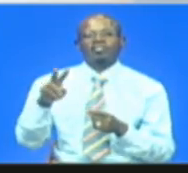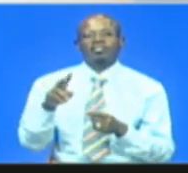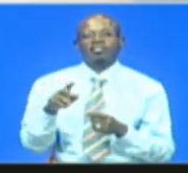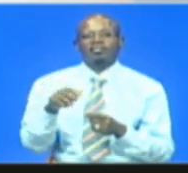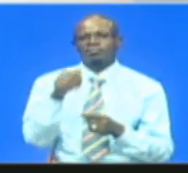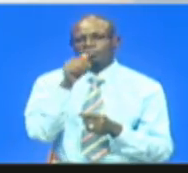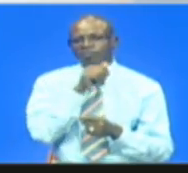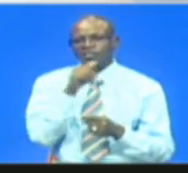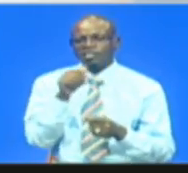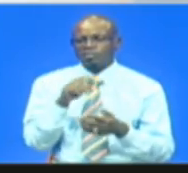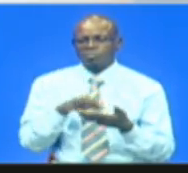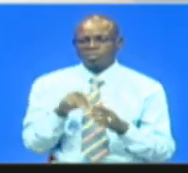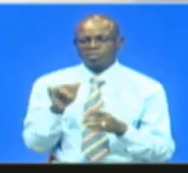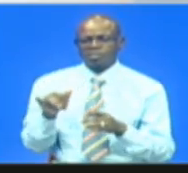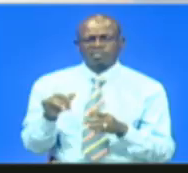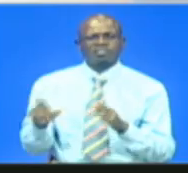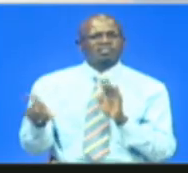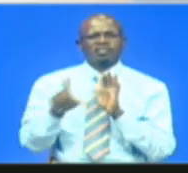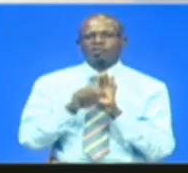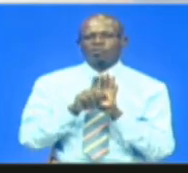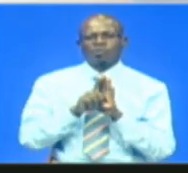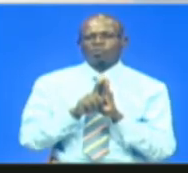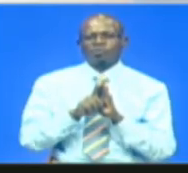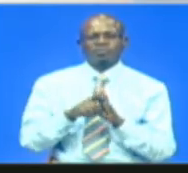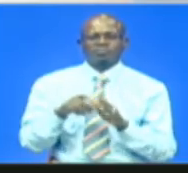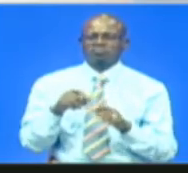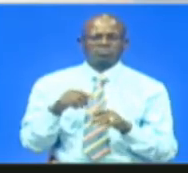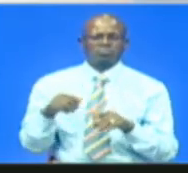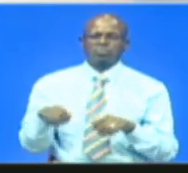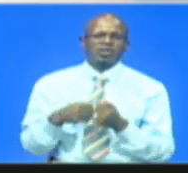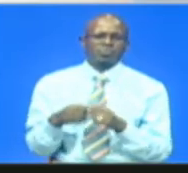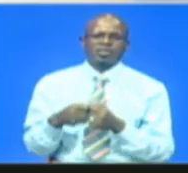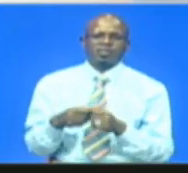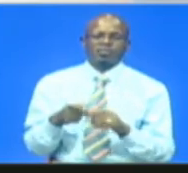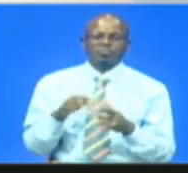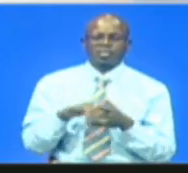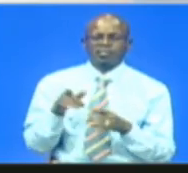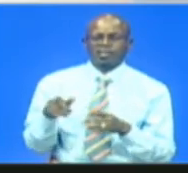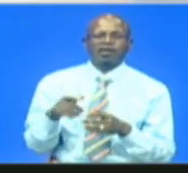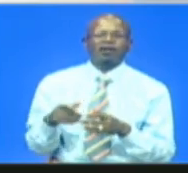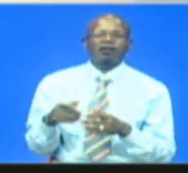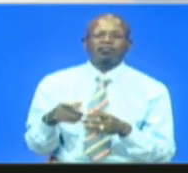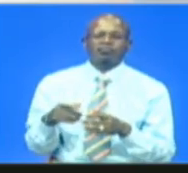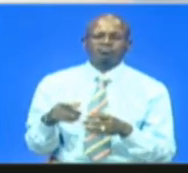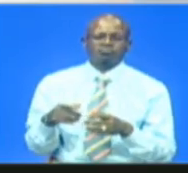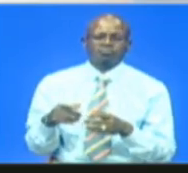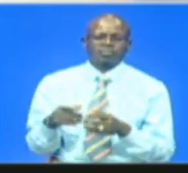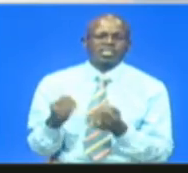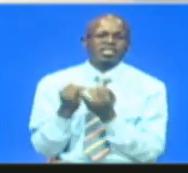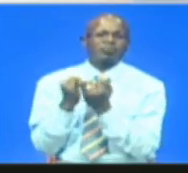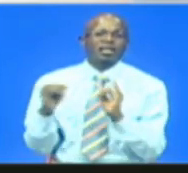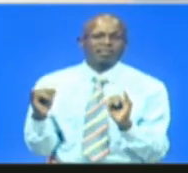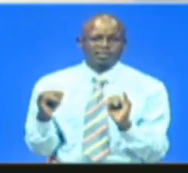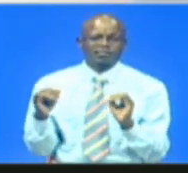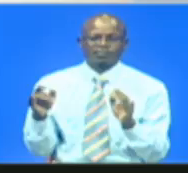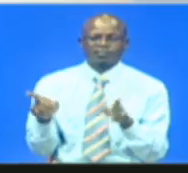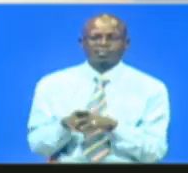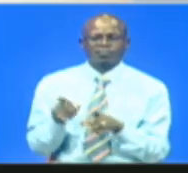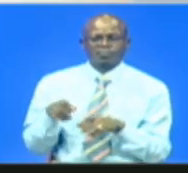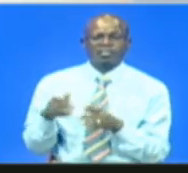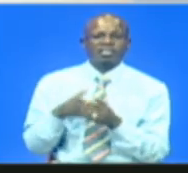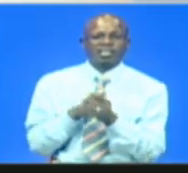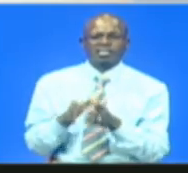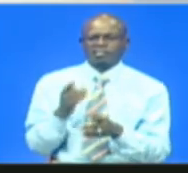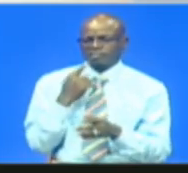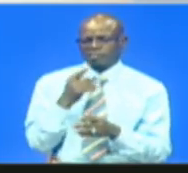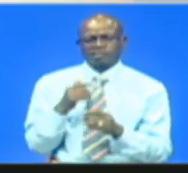as cooperative societies are autonomous in nature. The leaders expressed their displeasure at those who have endorsed the final